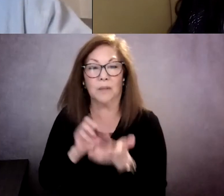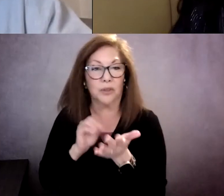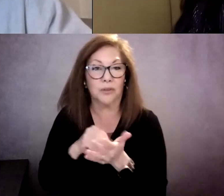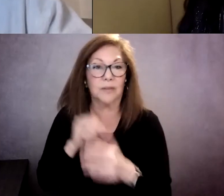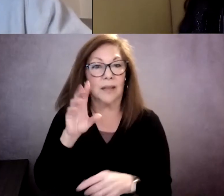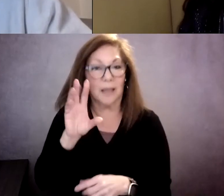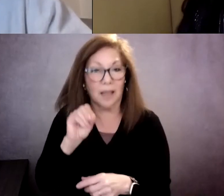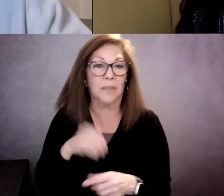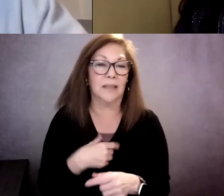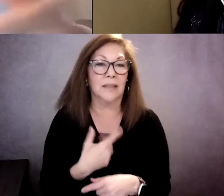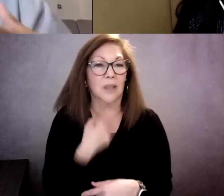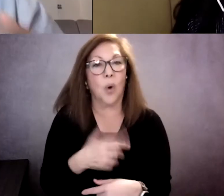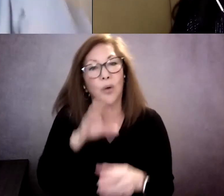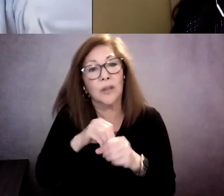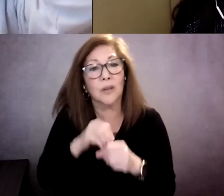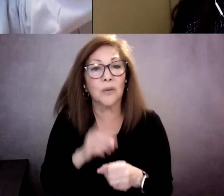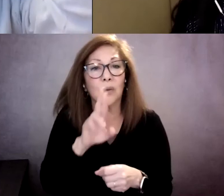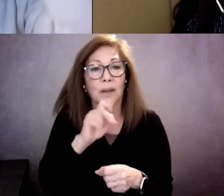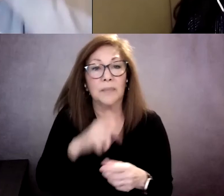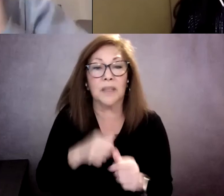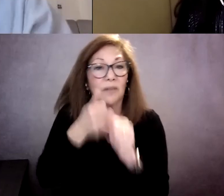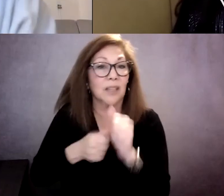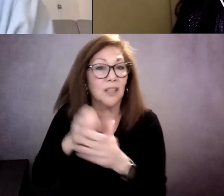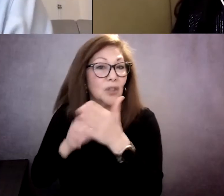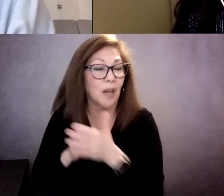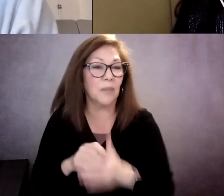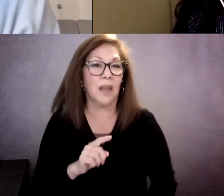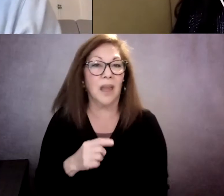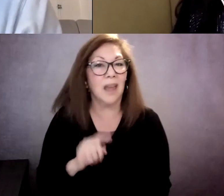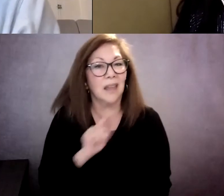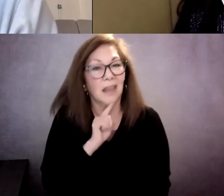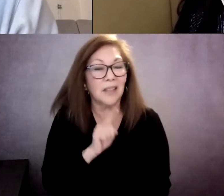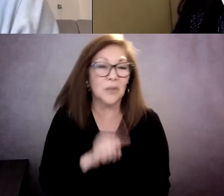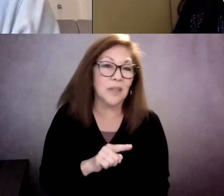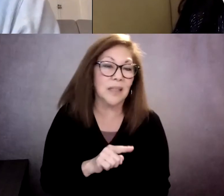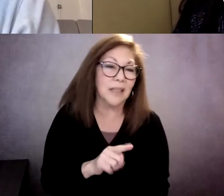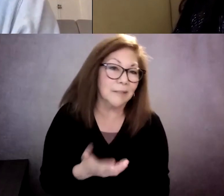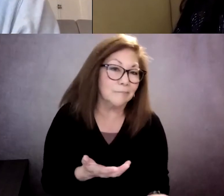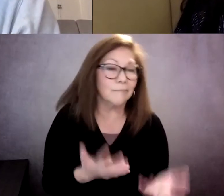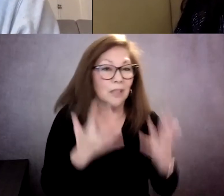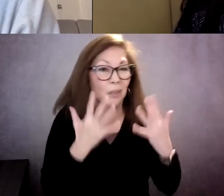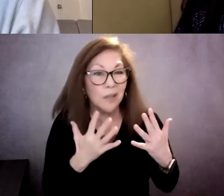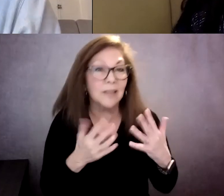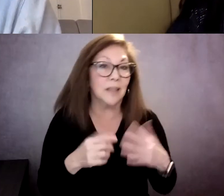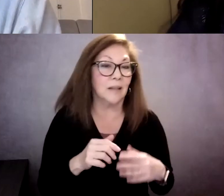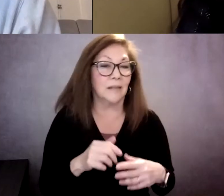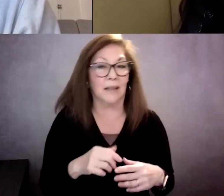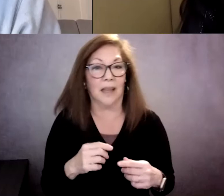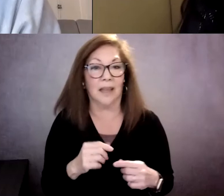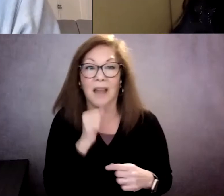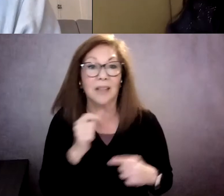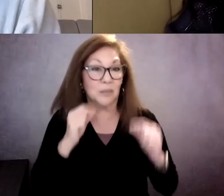this, in each chapter, and that is sort of a depressing but unsurprising response from publishers who feel as